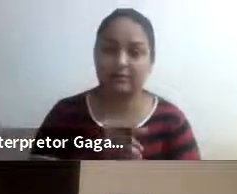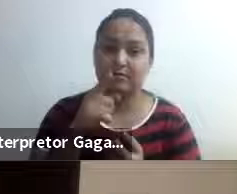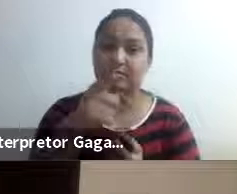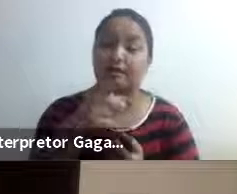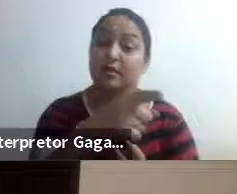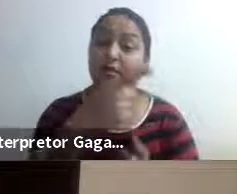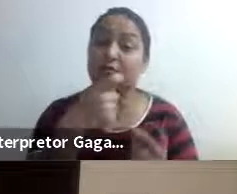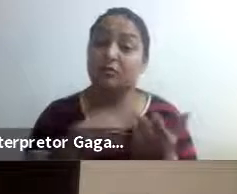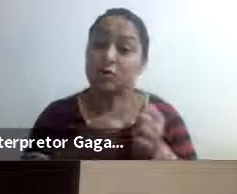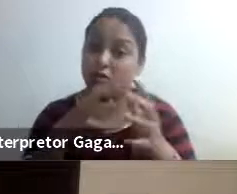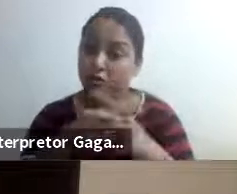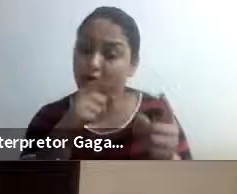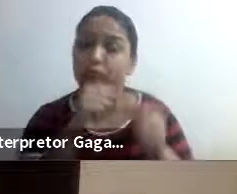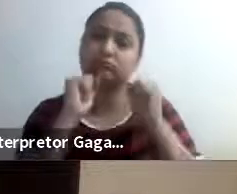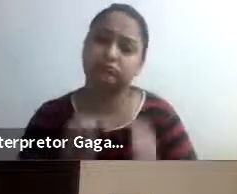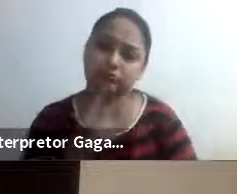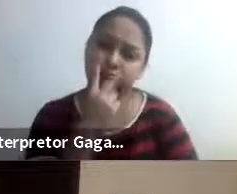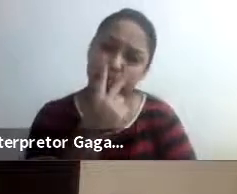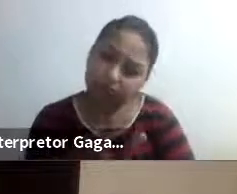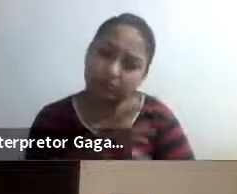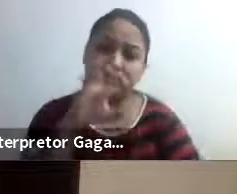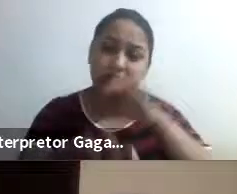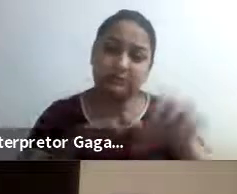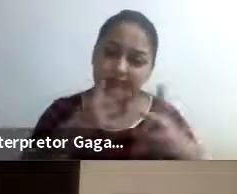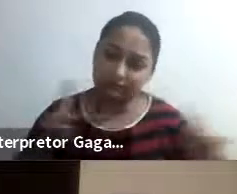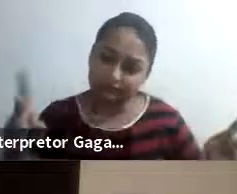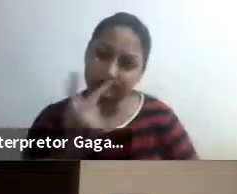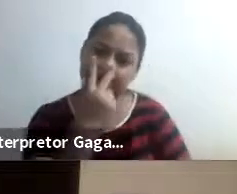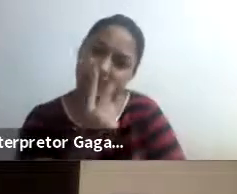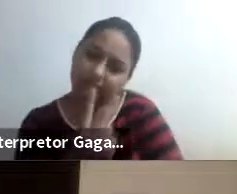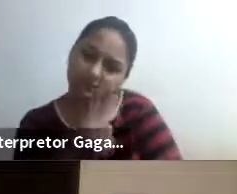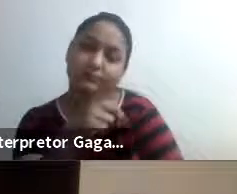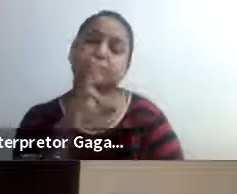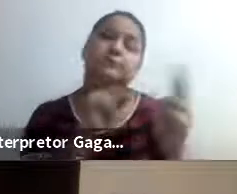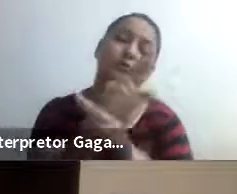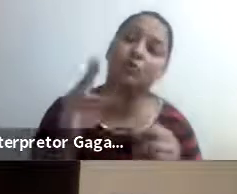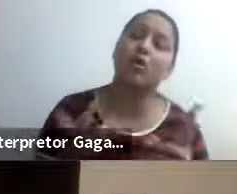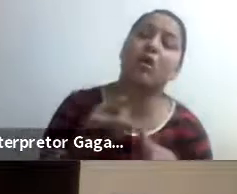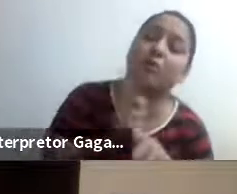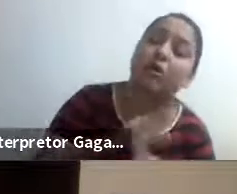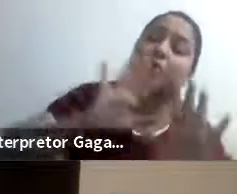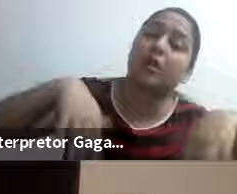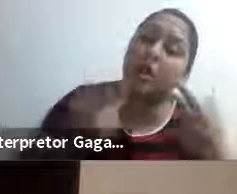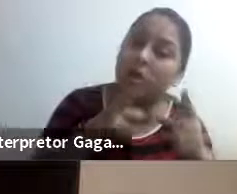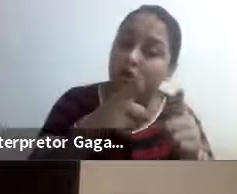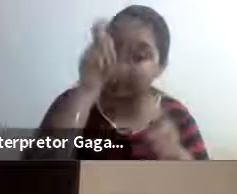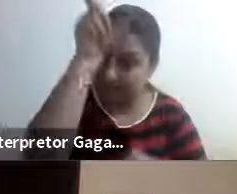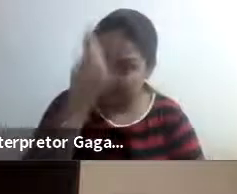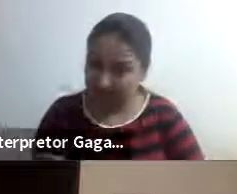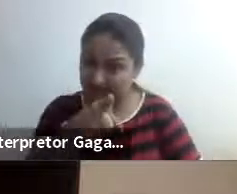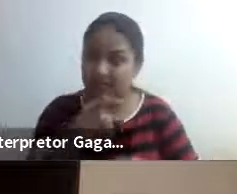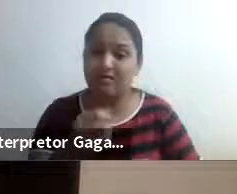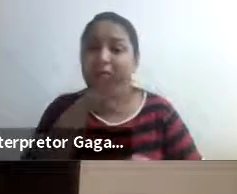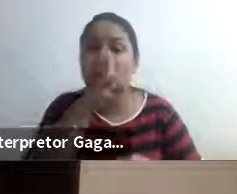legend, and they would sit by it and they would watch the animals. And she also talks about how when the stream would,